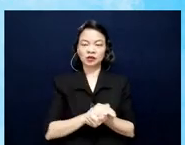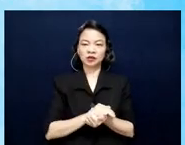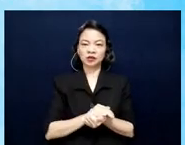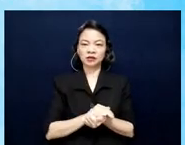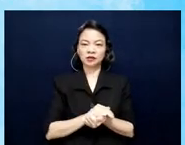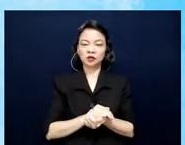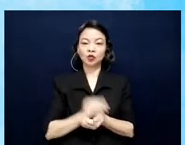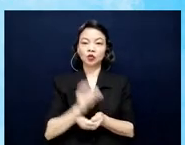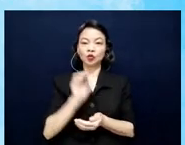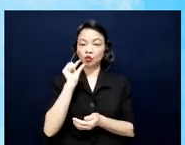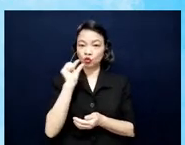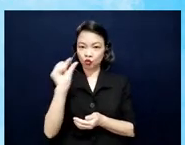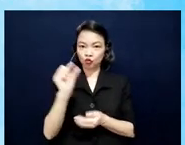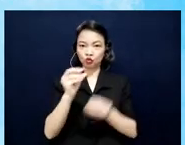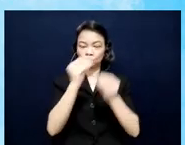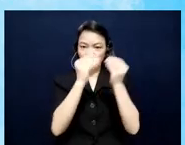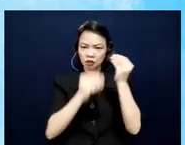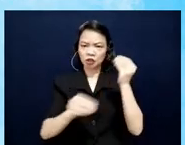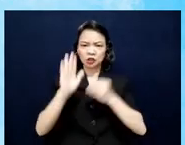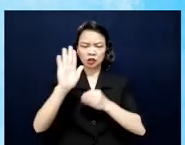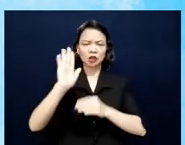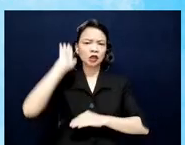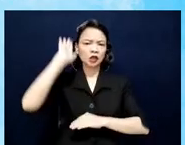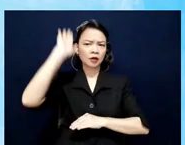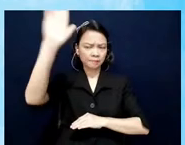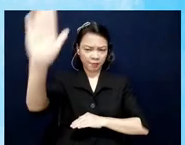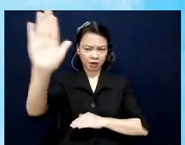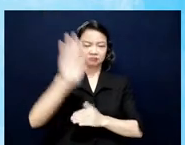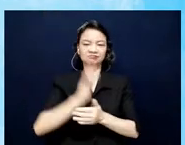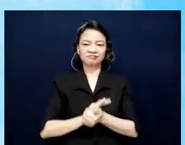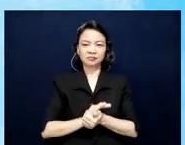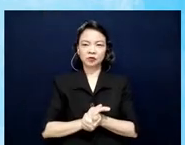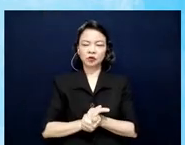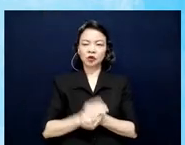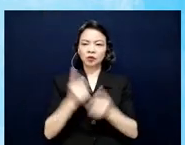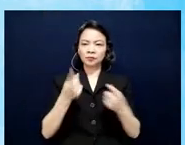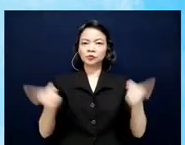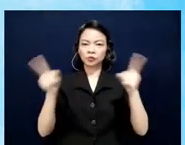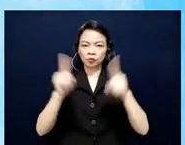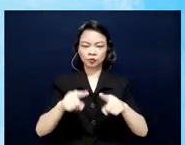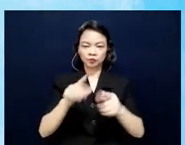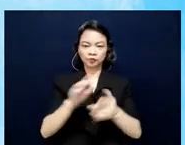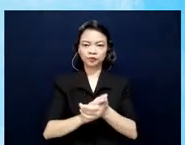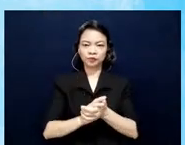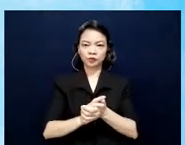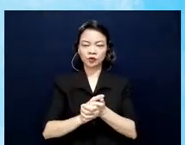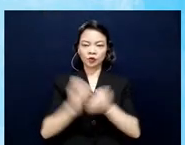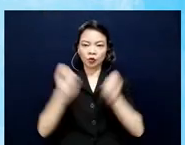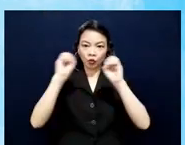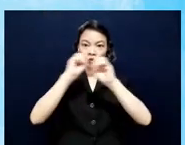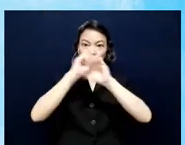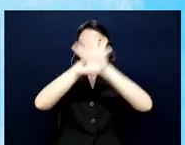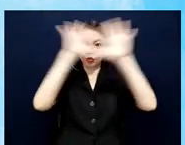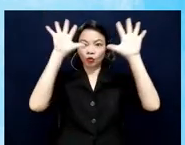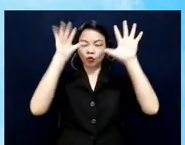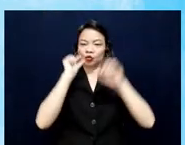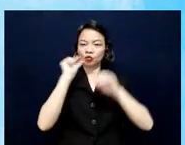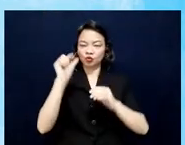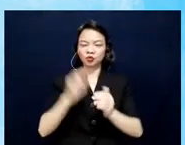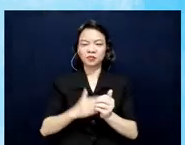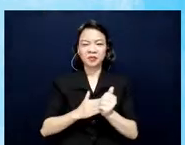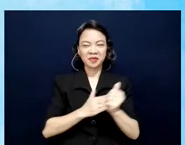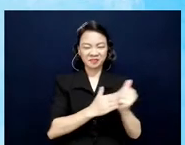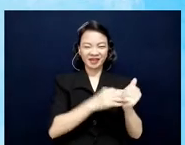generation will be the beacon that leads Indonesia's tomorrow. Young Health Program has started in